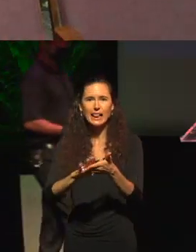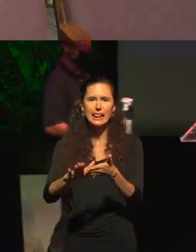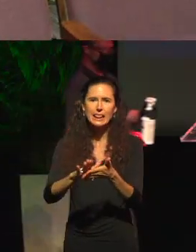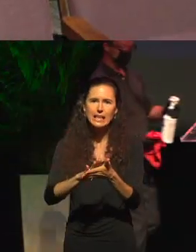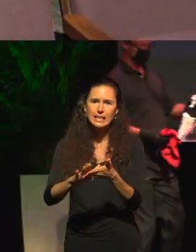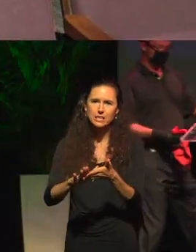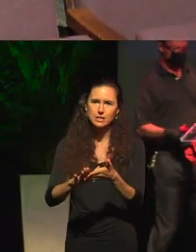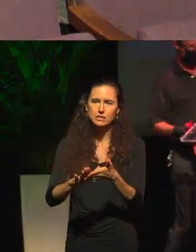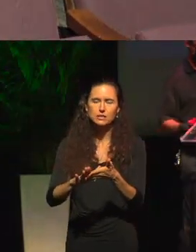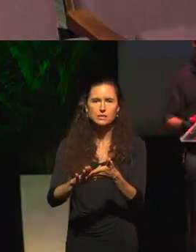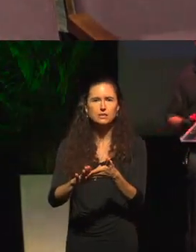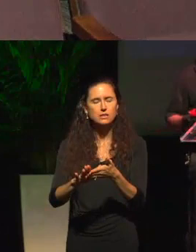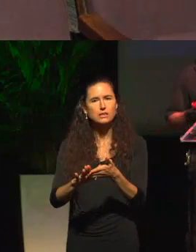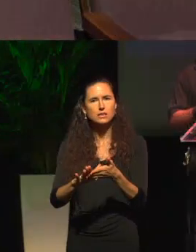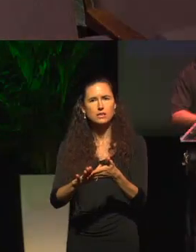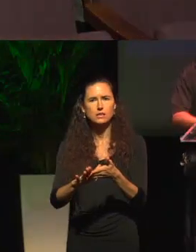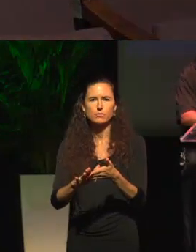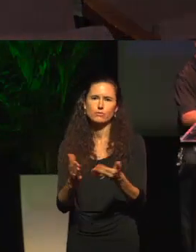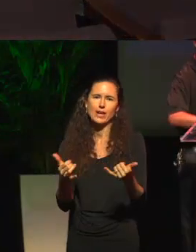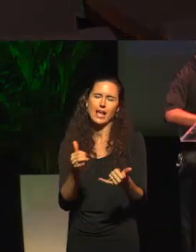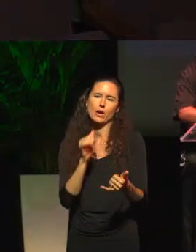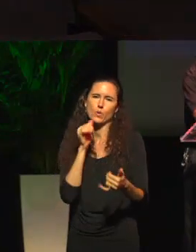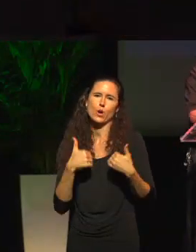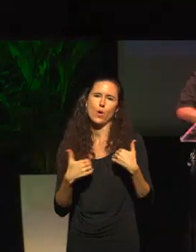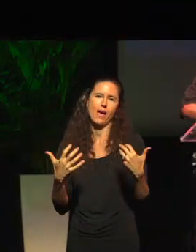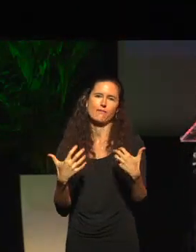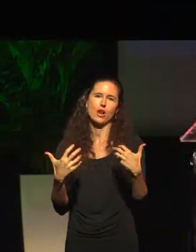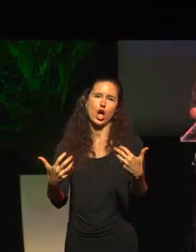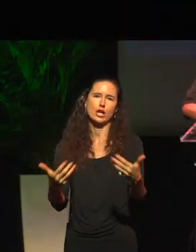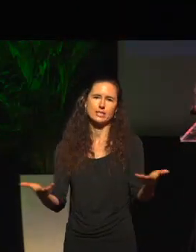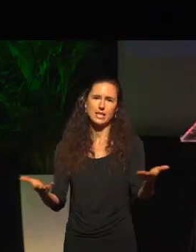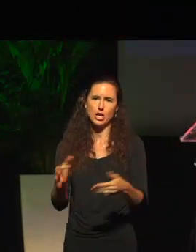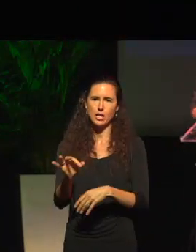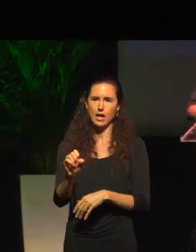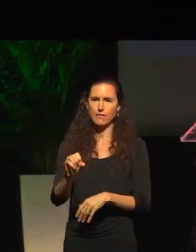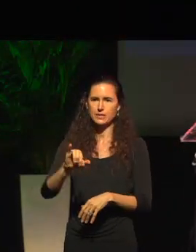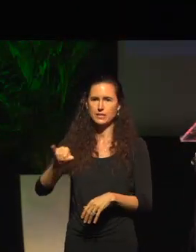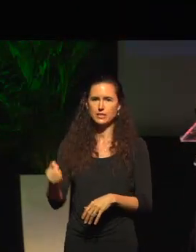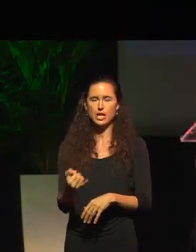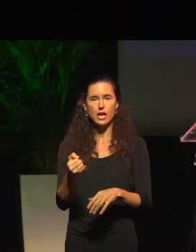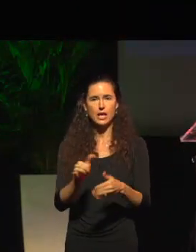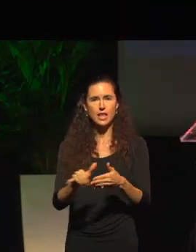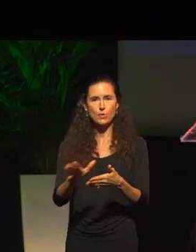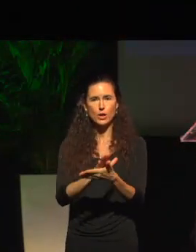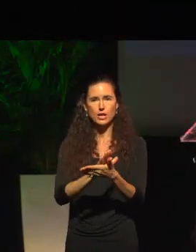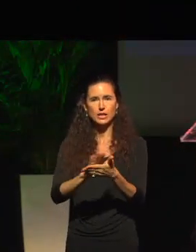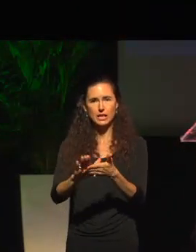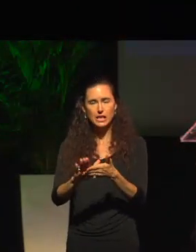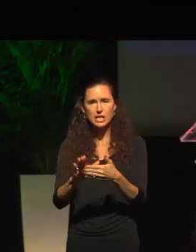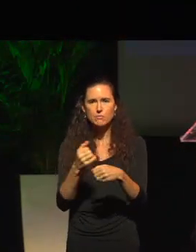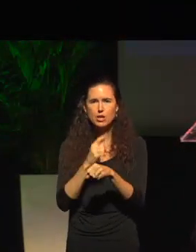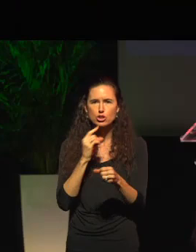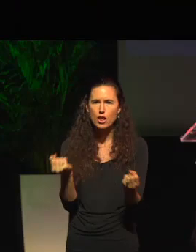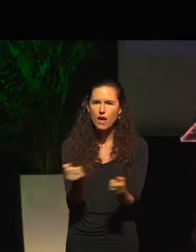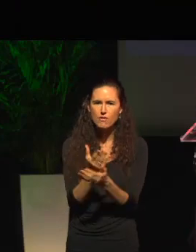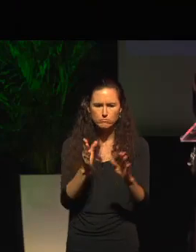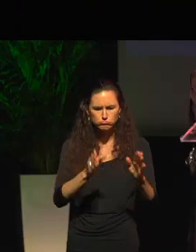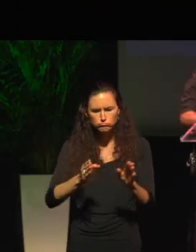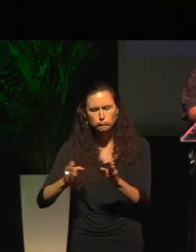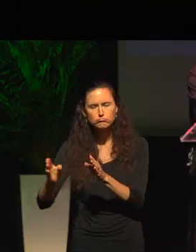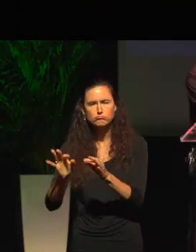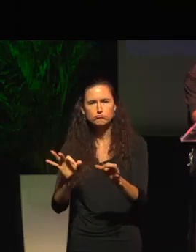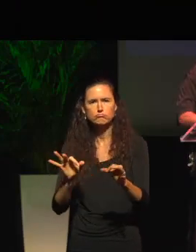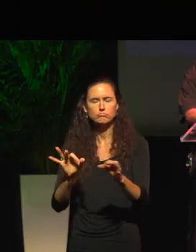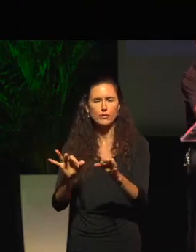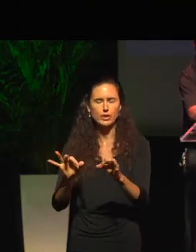there's no difference because we don't have an audience here at FSCJ that we're also cleaning the podium and getting everything ready, just as they